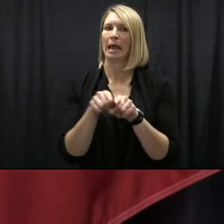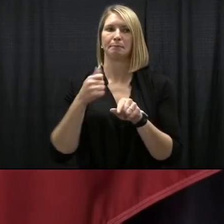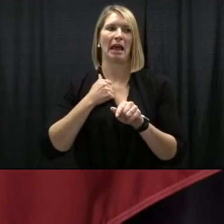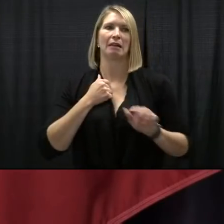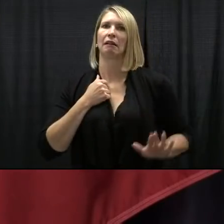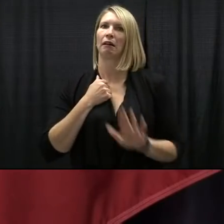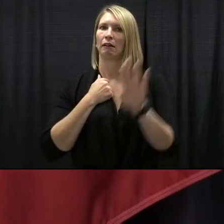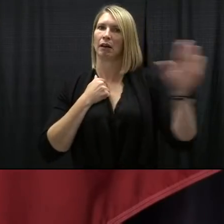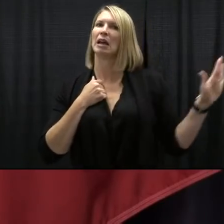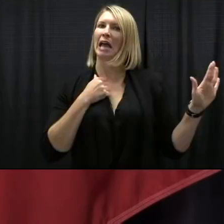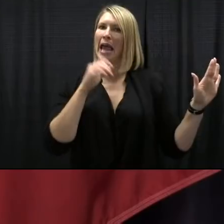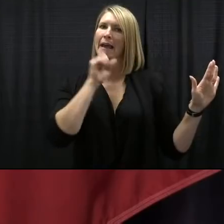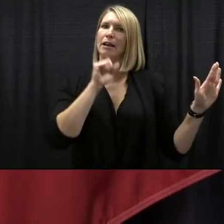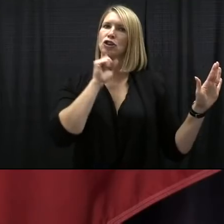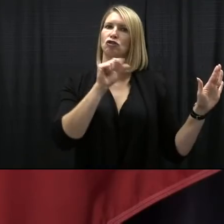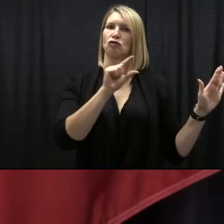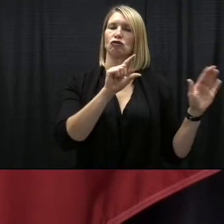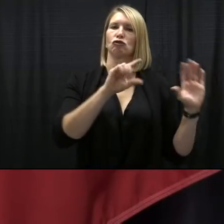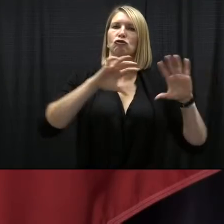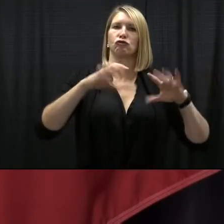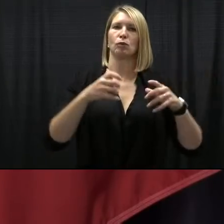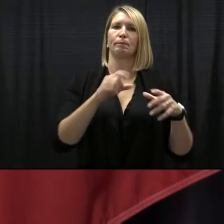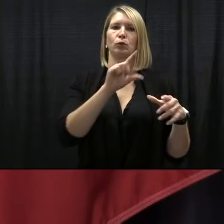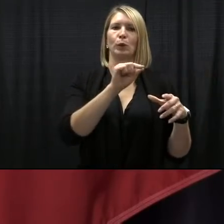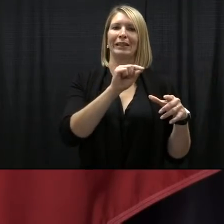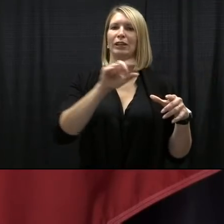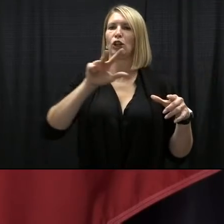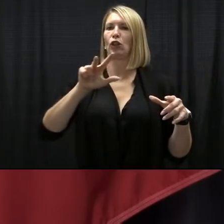to 29-year-old age group,